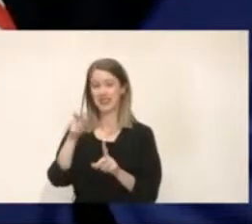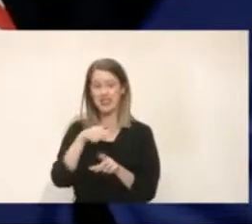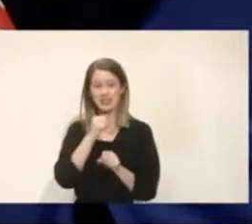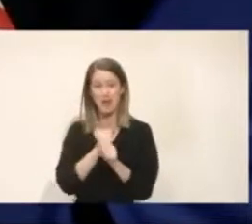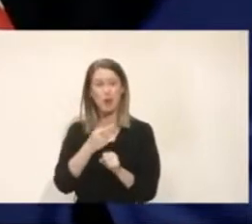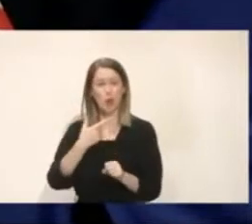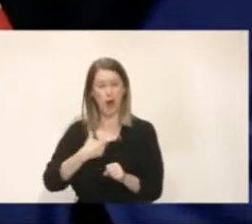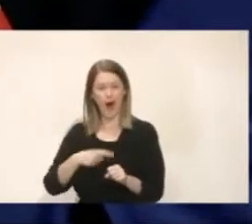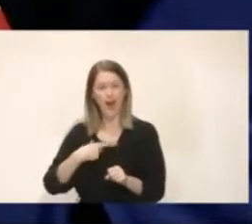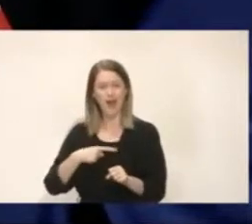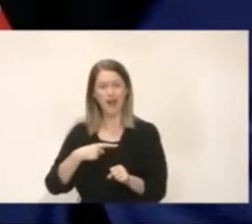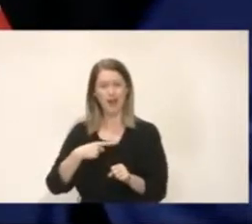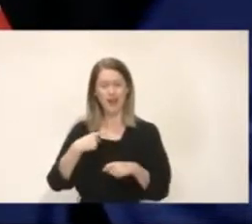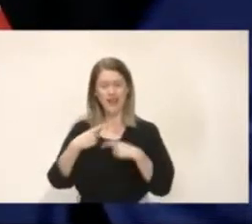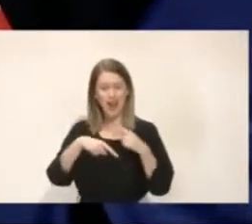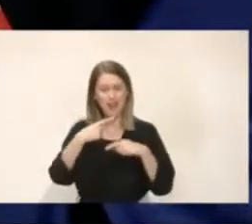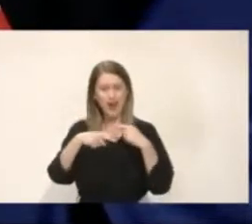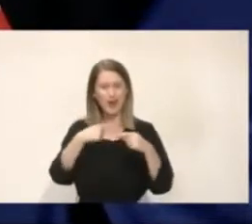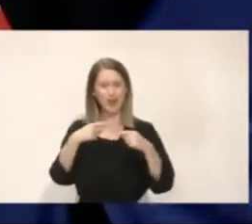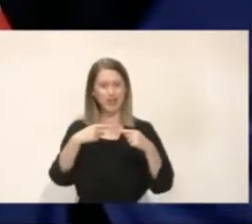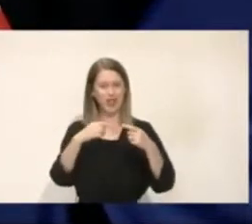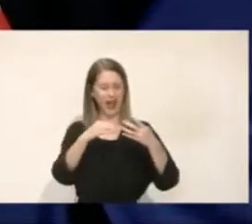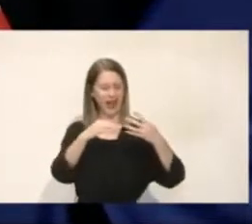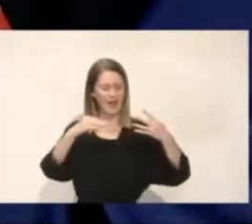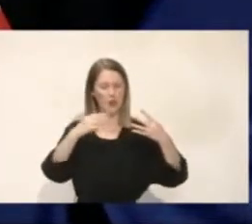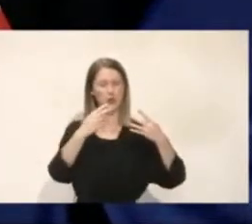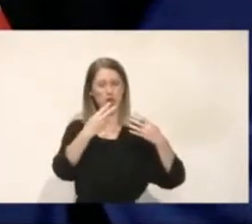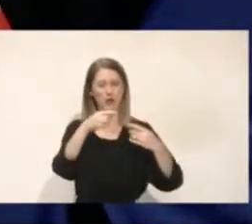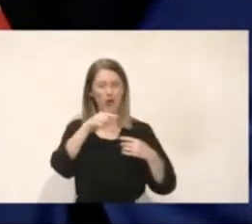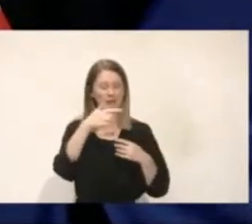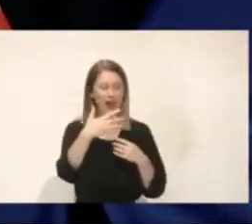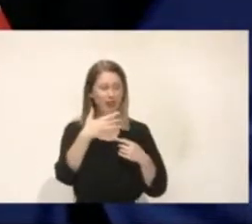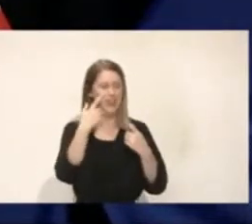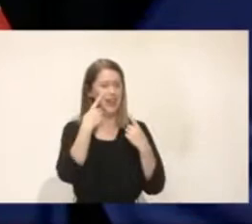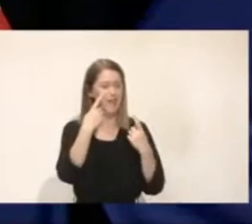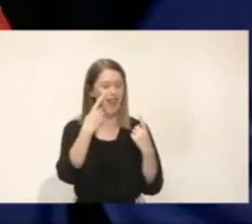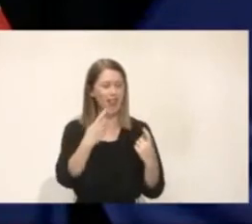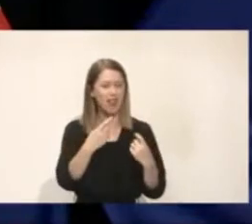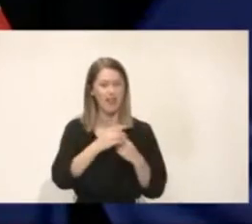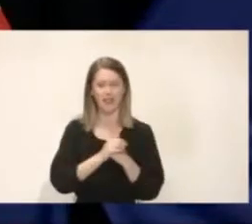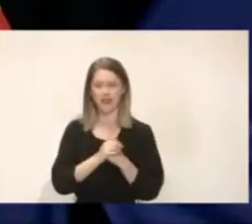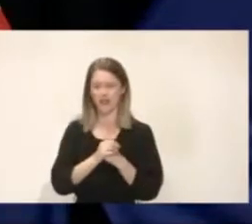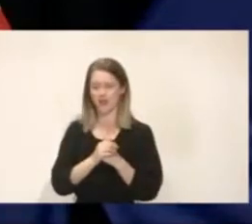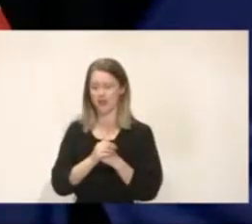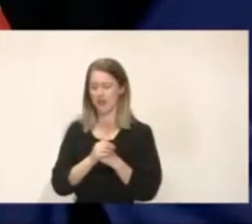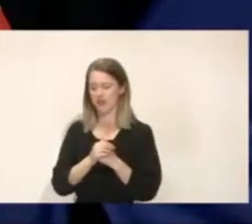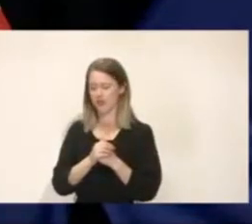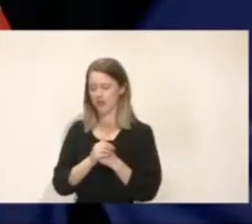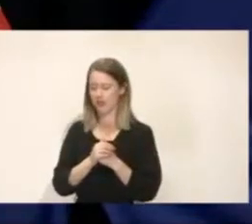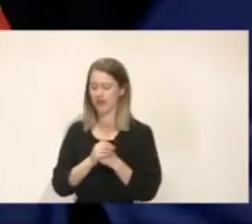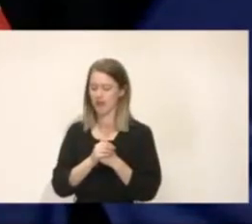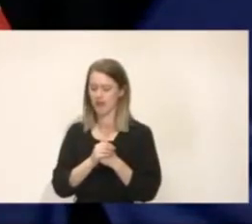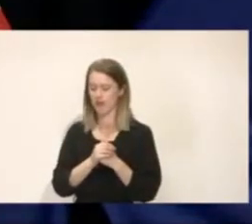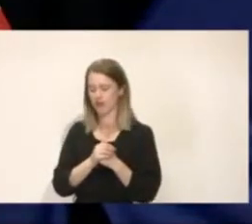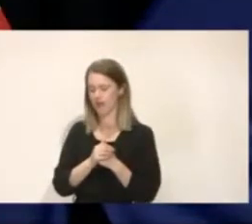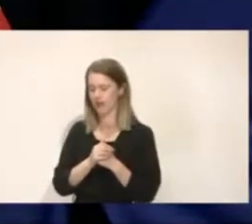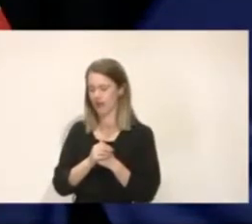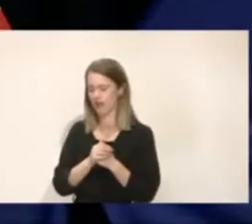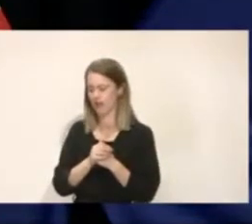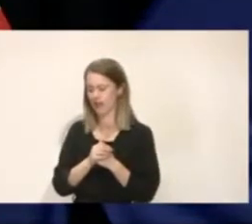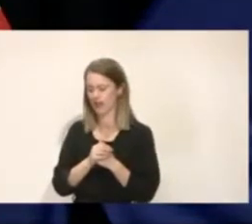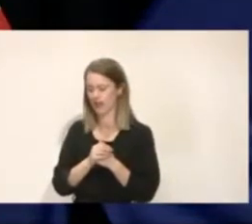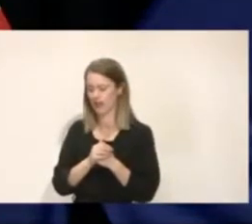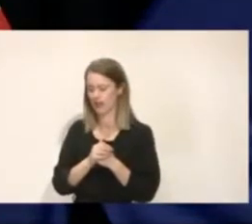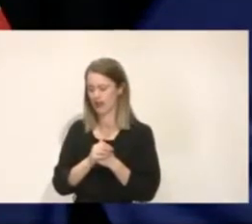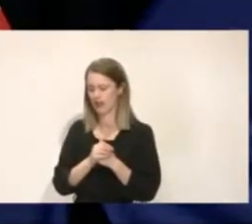examples of why we want to apply a cautious approach. It's not to say we haven't had clusters before where there has been